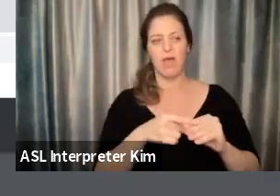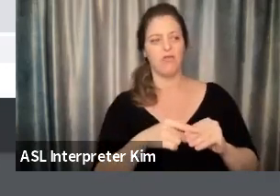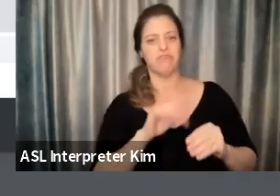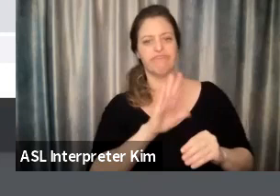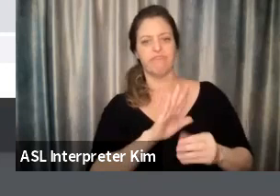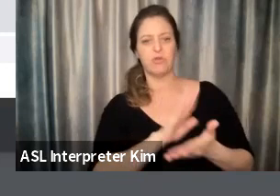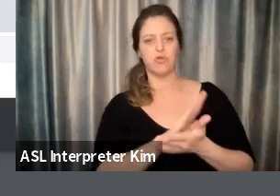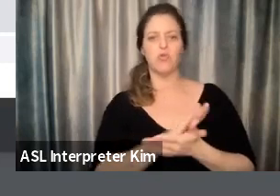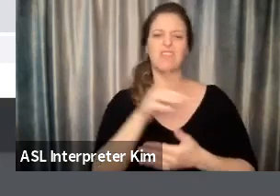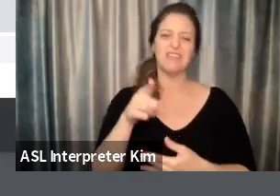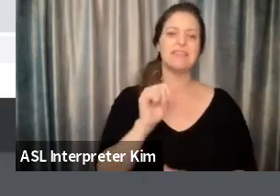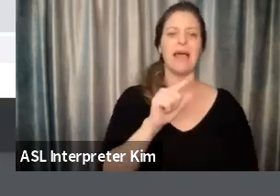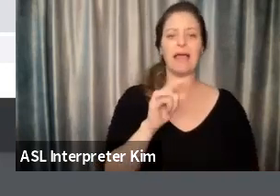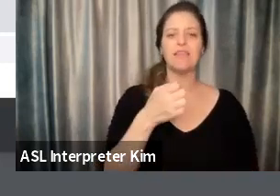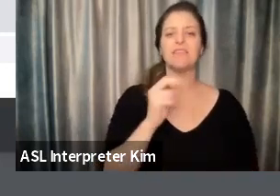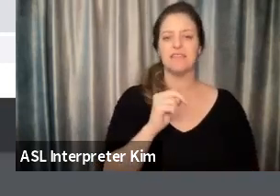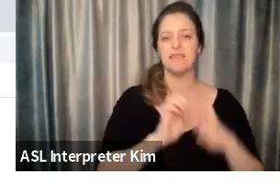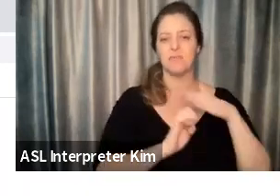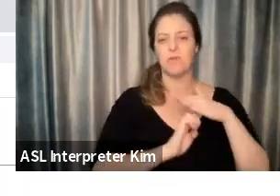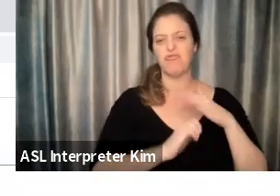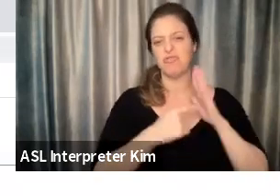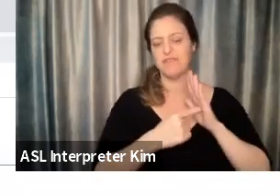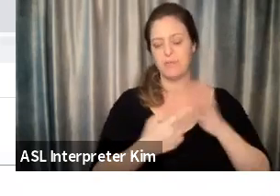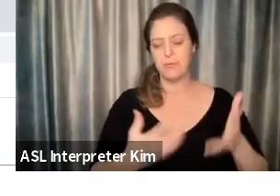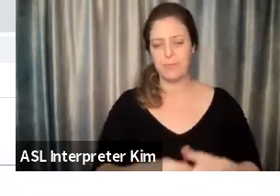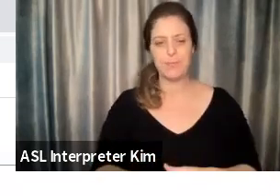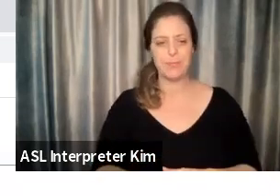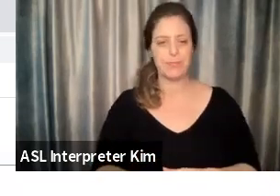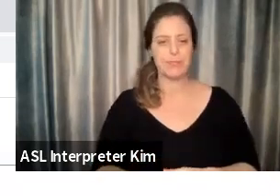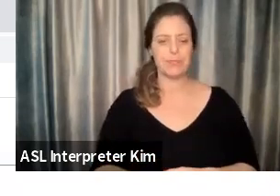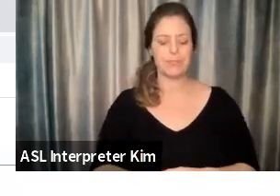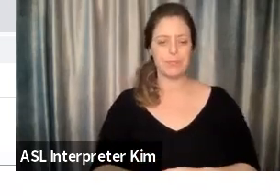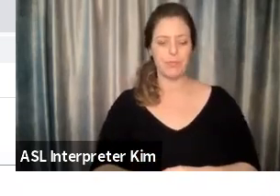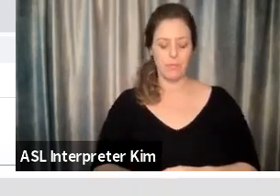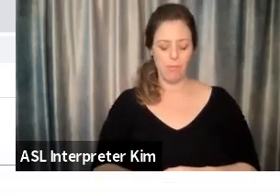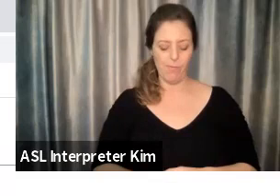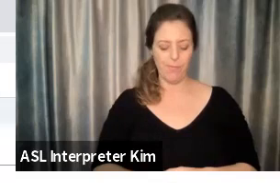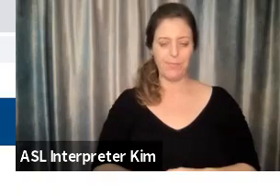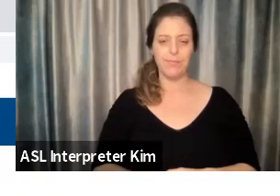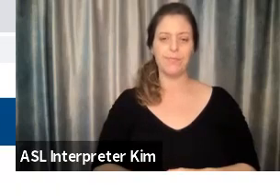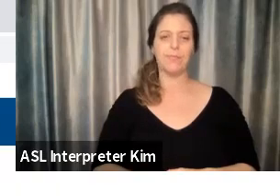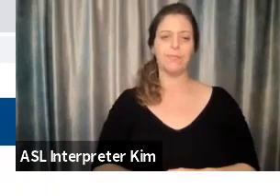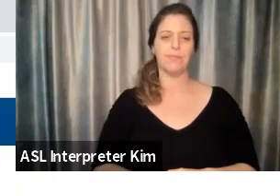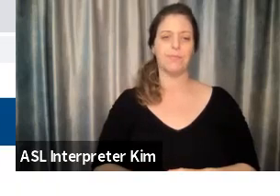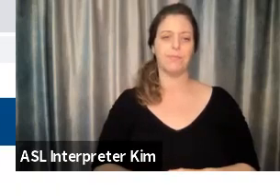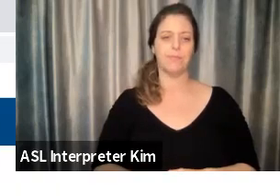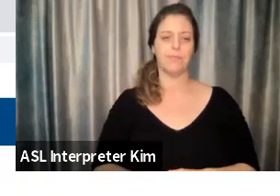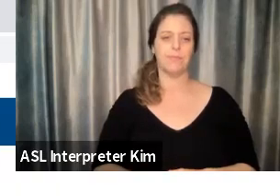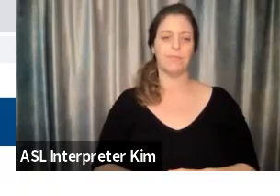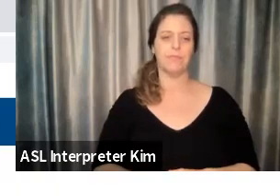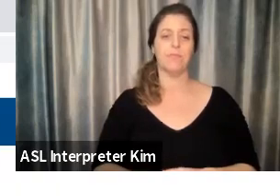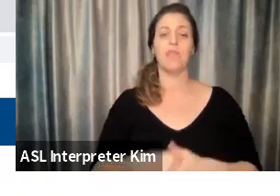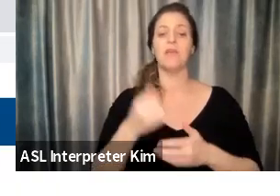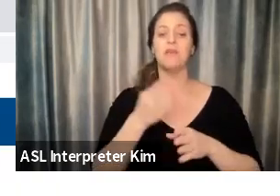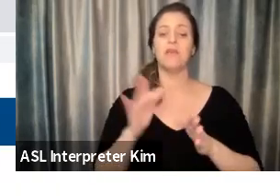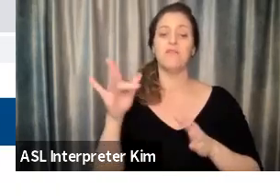this case for Allison Elementary School. We also want to let you know that, for example, if you go here in the main web page